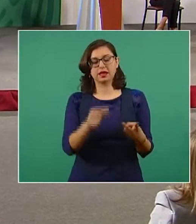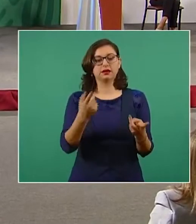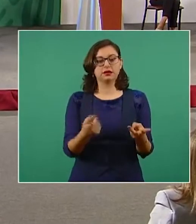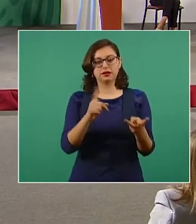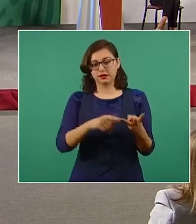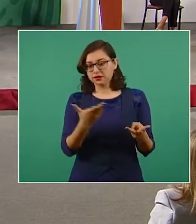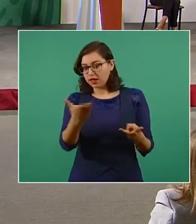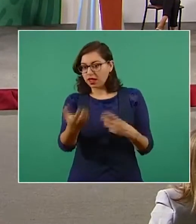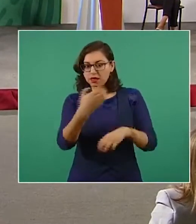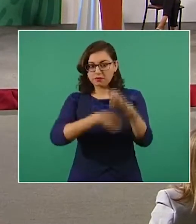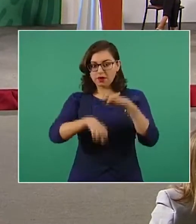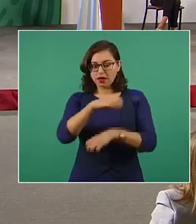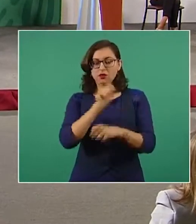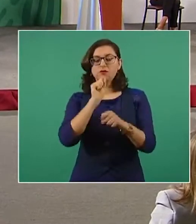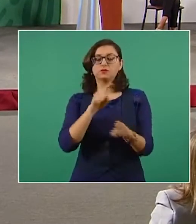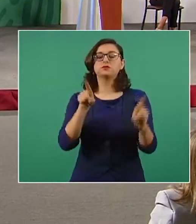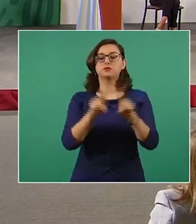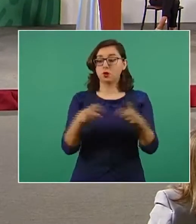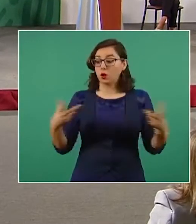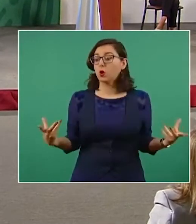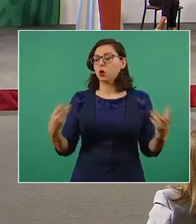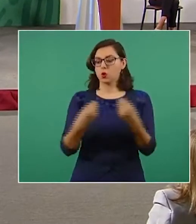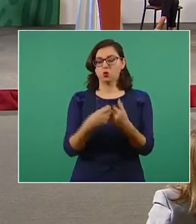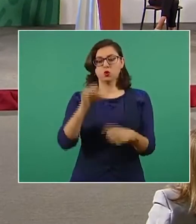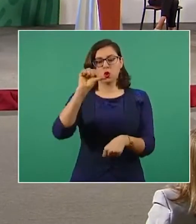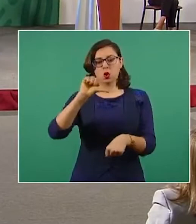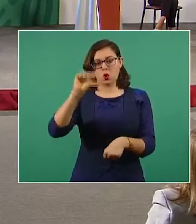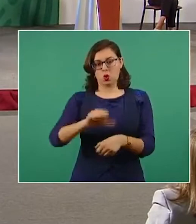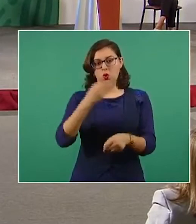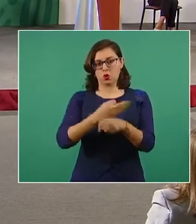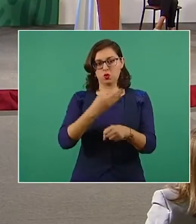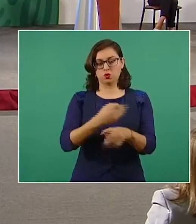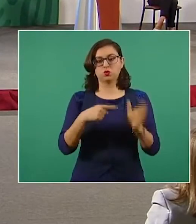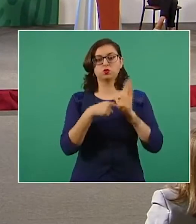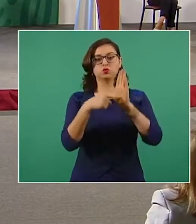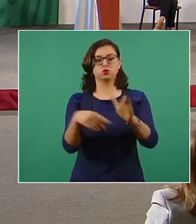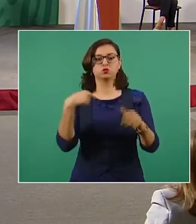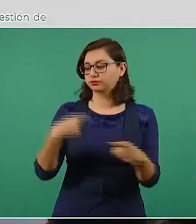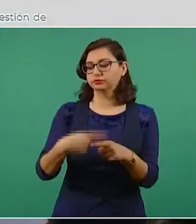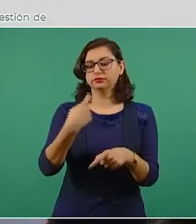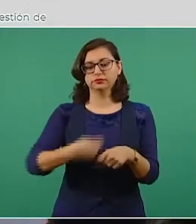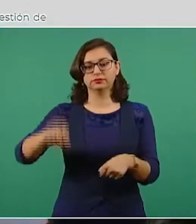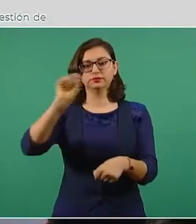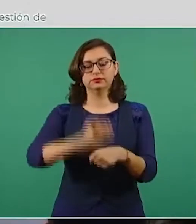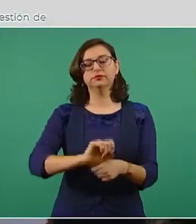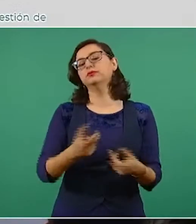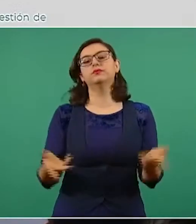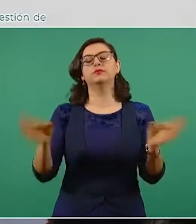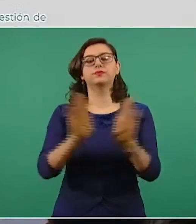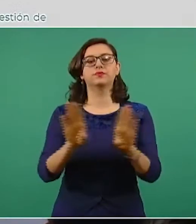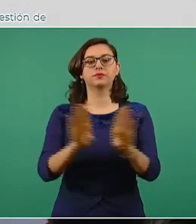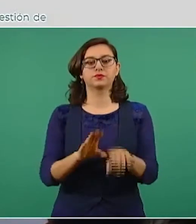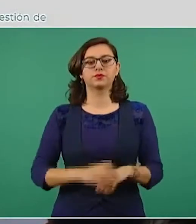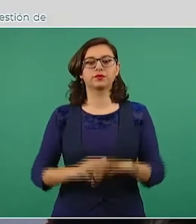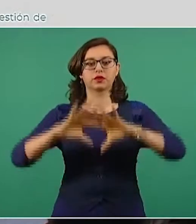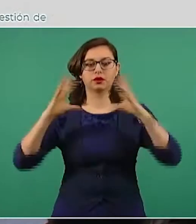Marcelo Ebrard, facing scrutiny for a Mexico City metro rail collapse built when he was mayor, this week announced that Mexico